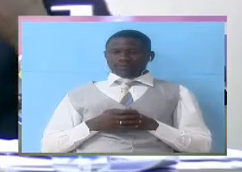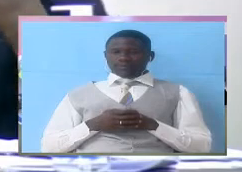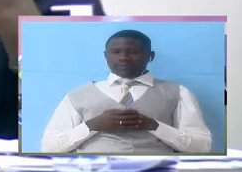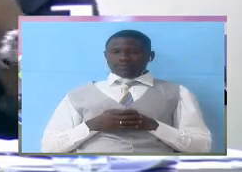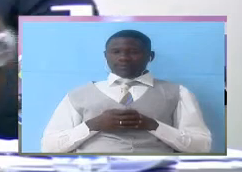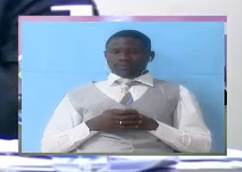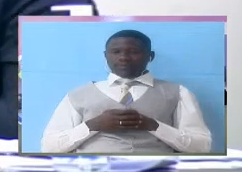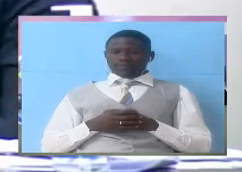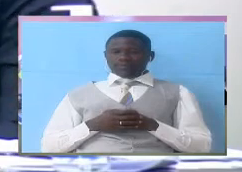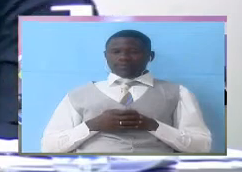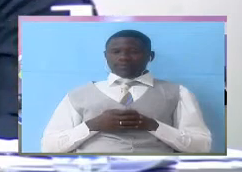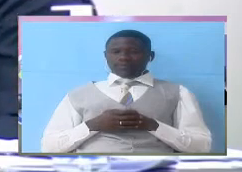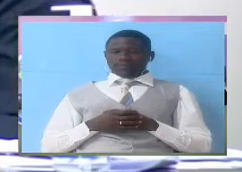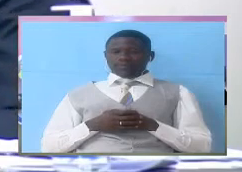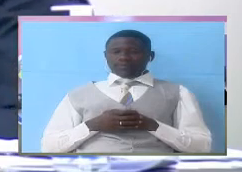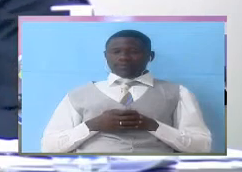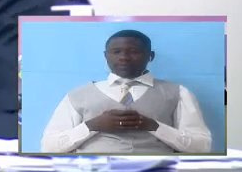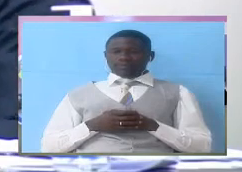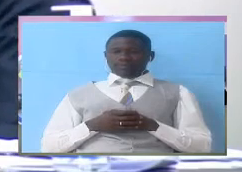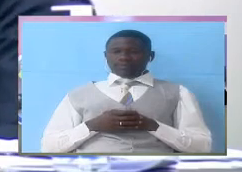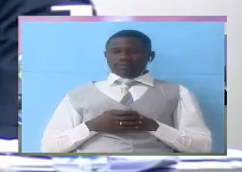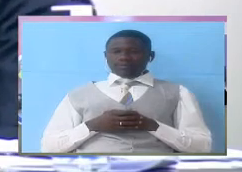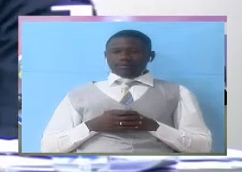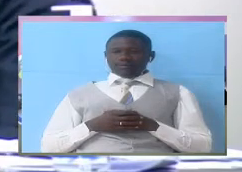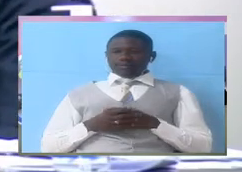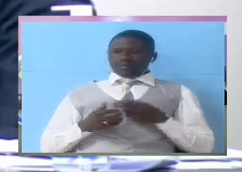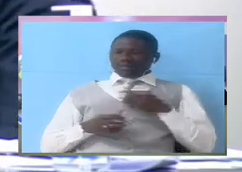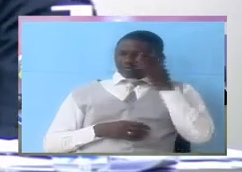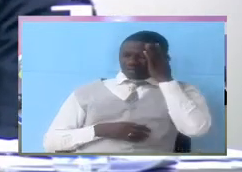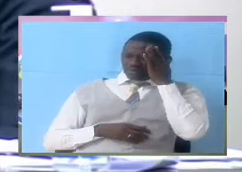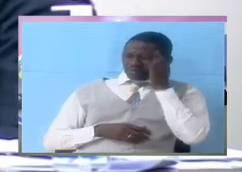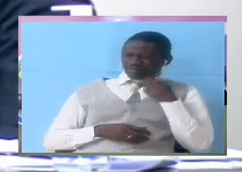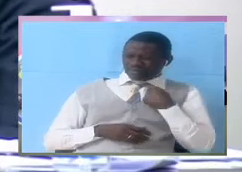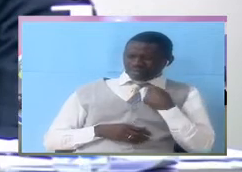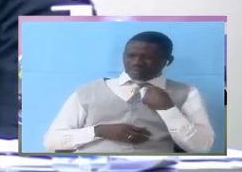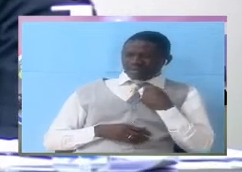I mean, it looks to me from what you have said.